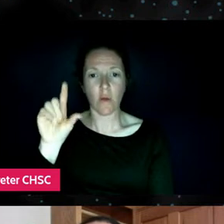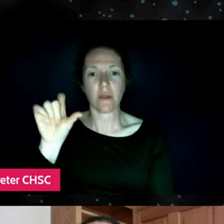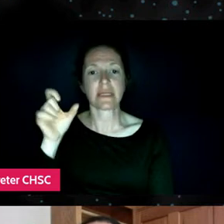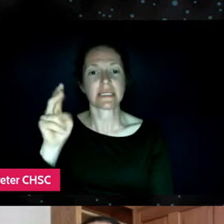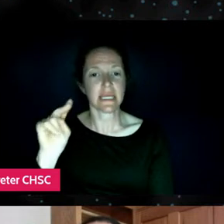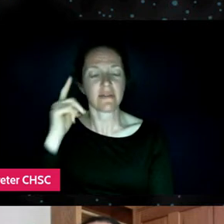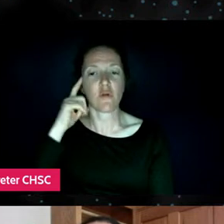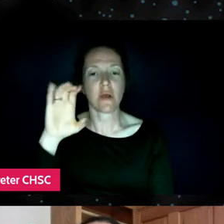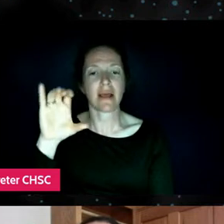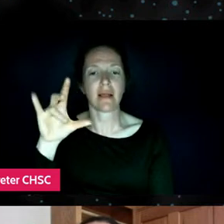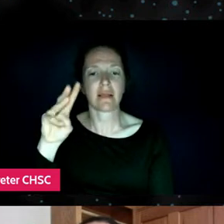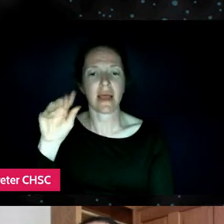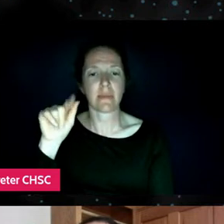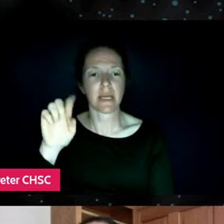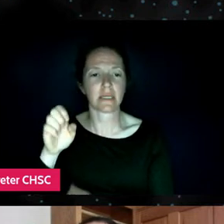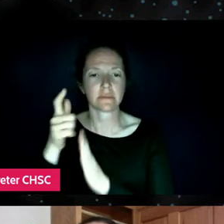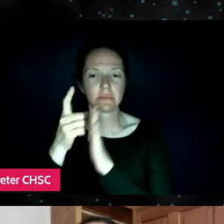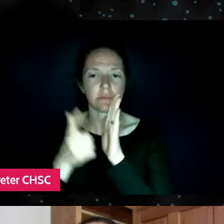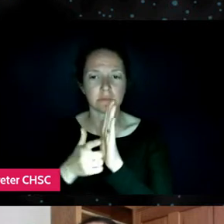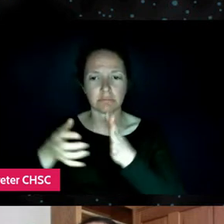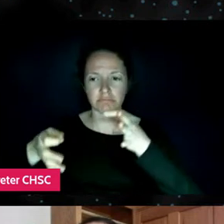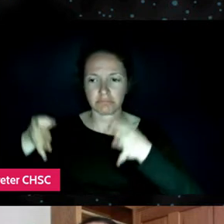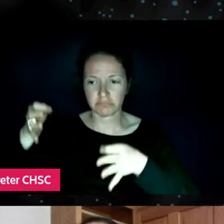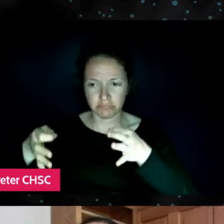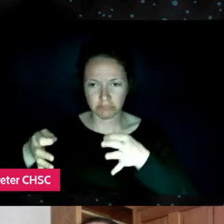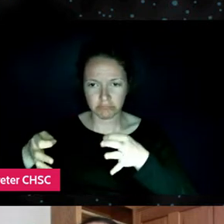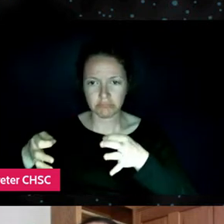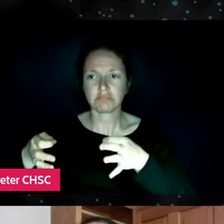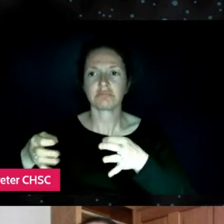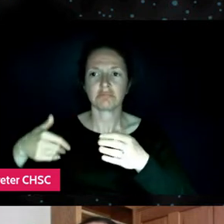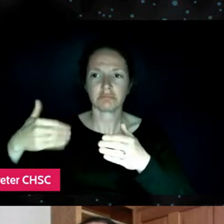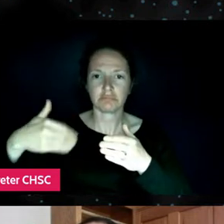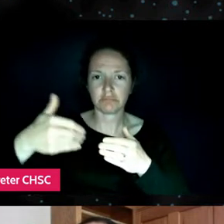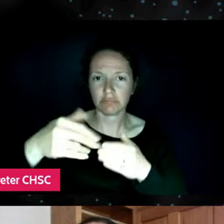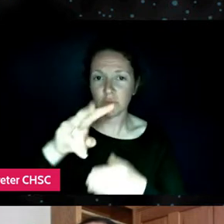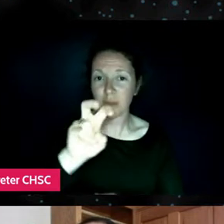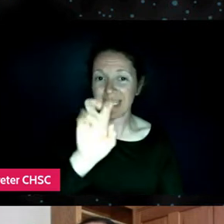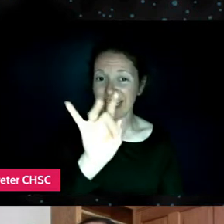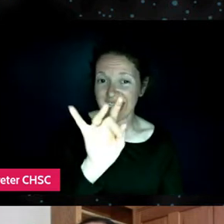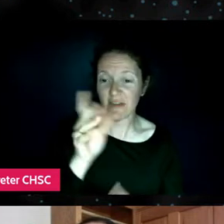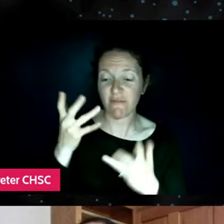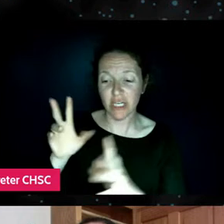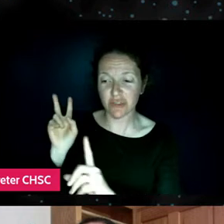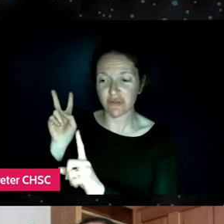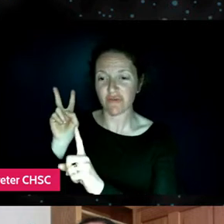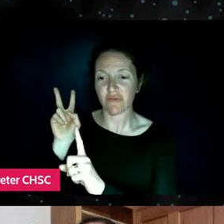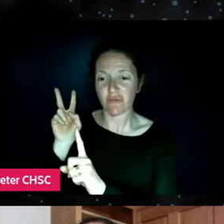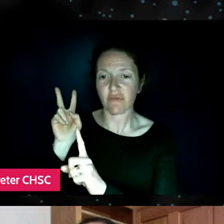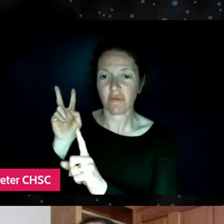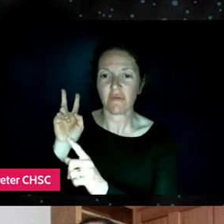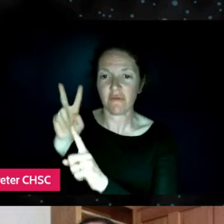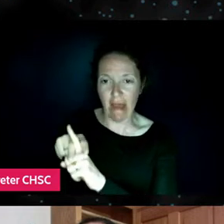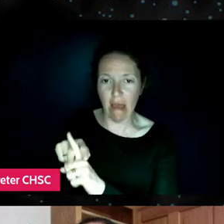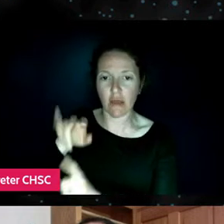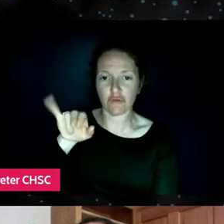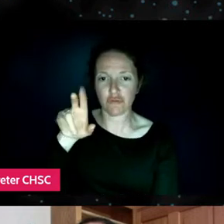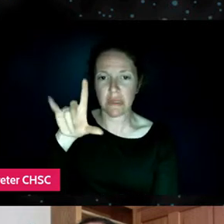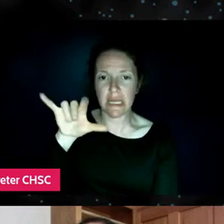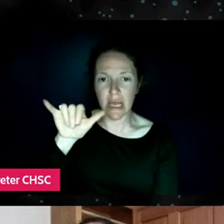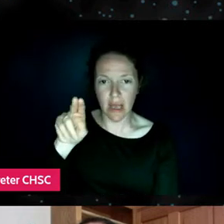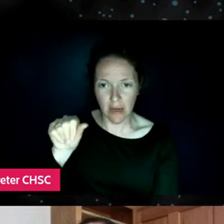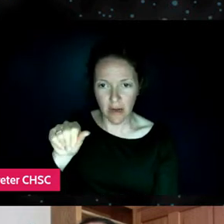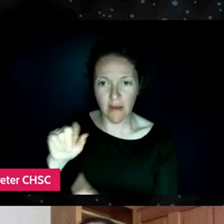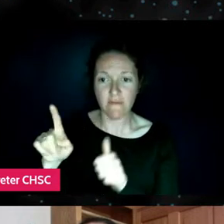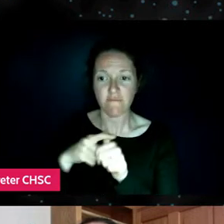Now, fast forward to 2018, after we'd filed Juliana and we had our first round in the Ninth